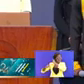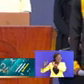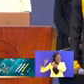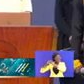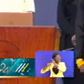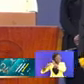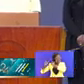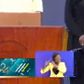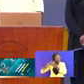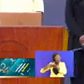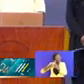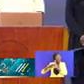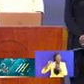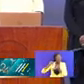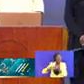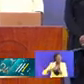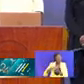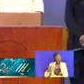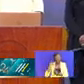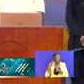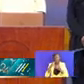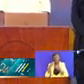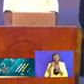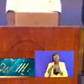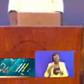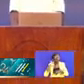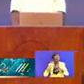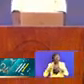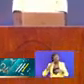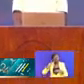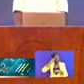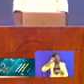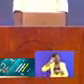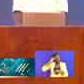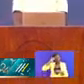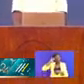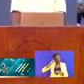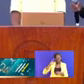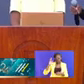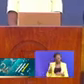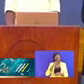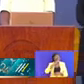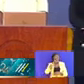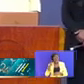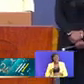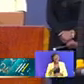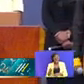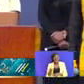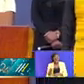generation meaning that whoever we are calling genz k